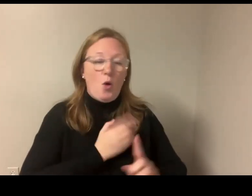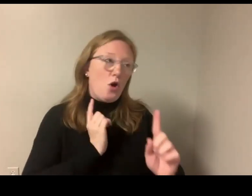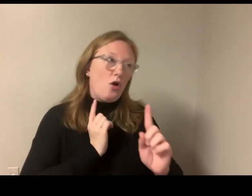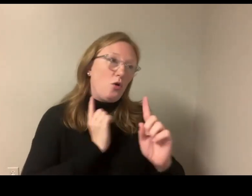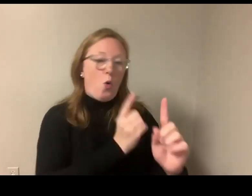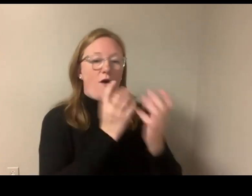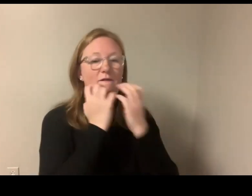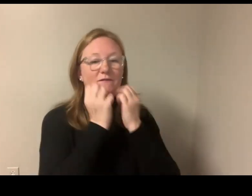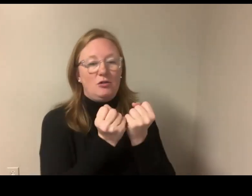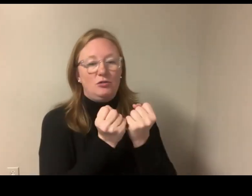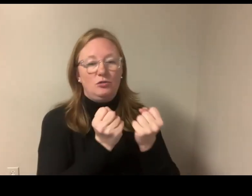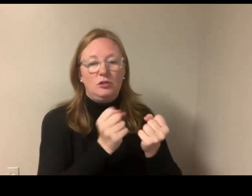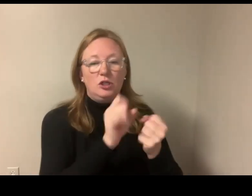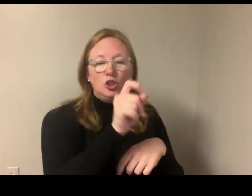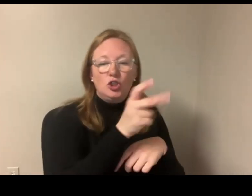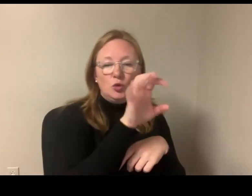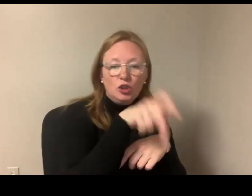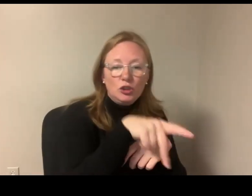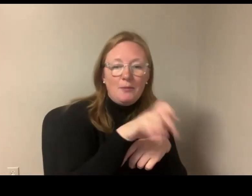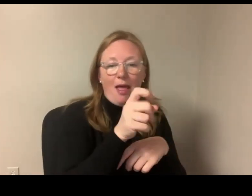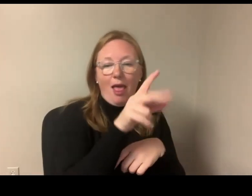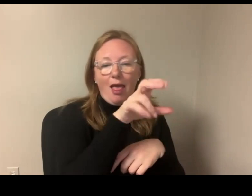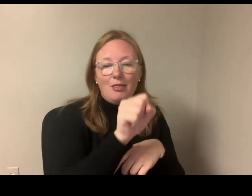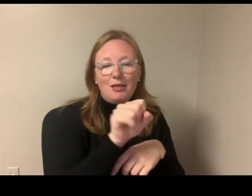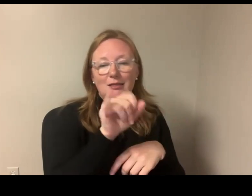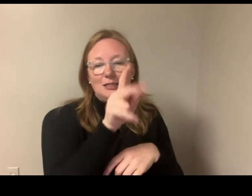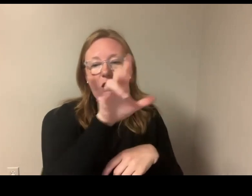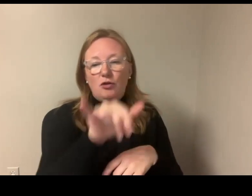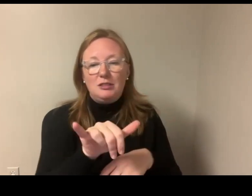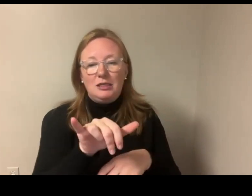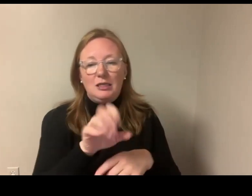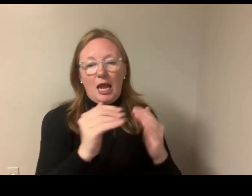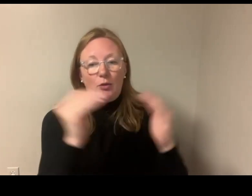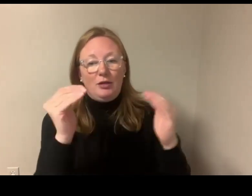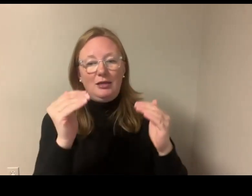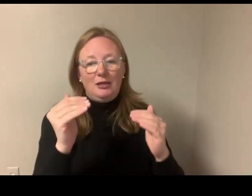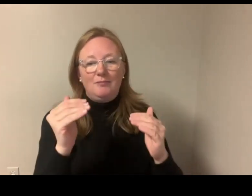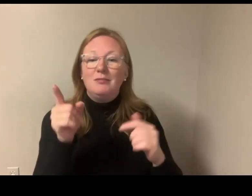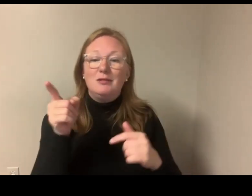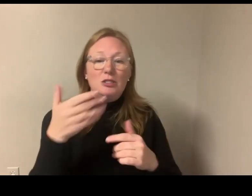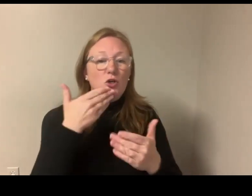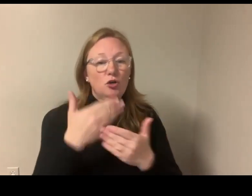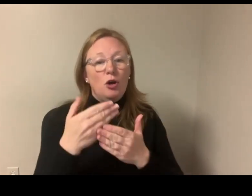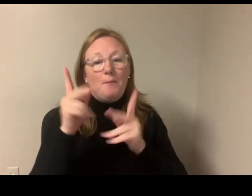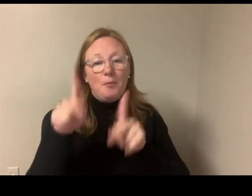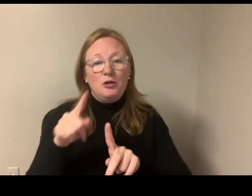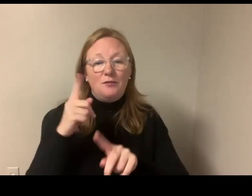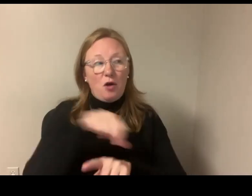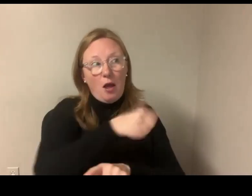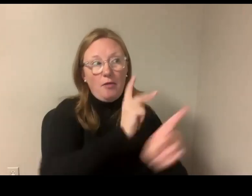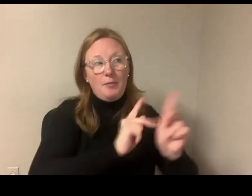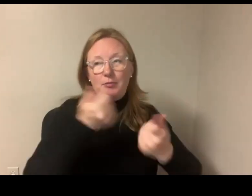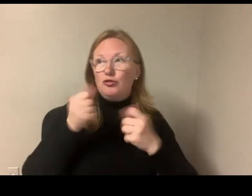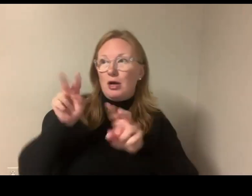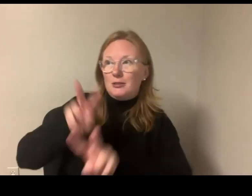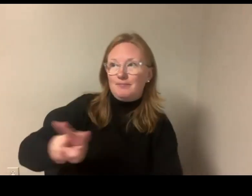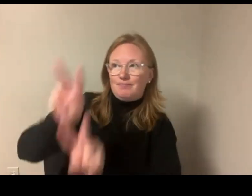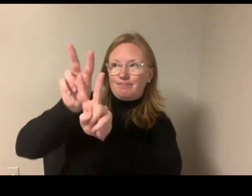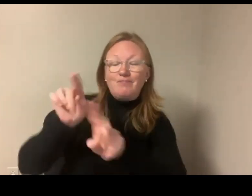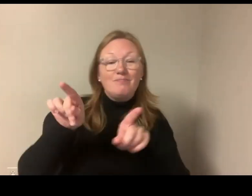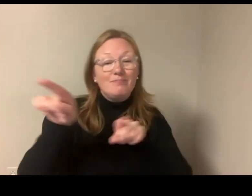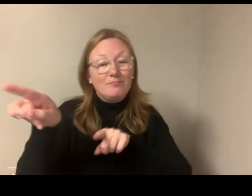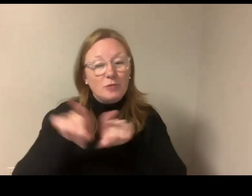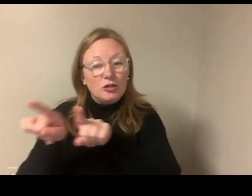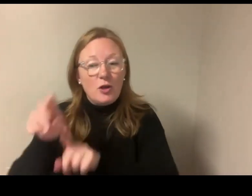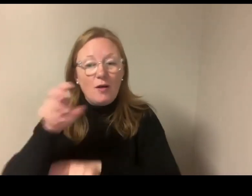and equity, and obviously a model for others to follow. Thank you, Michael, and congratulations. I learned that Michael also lives